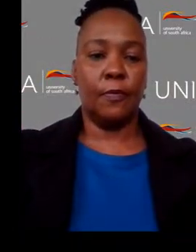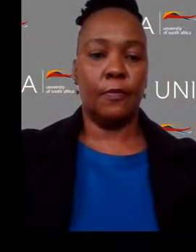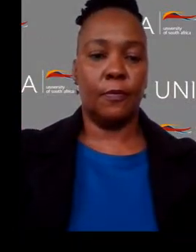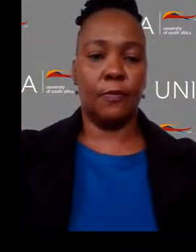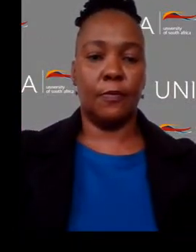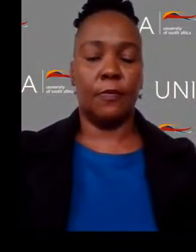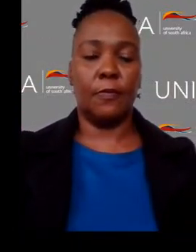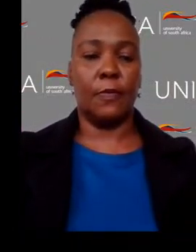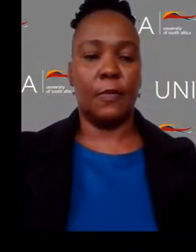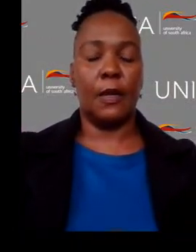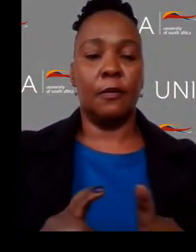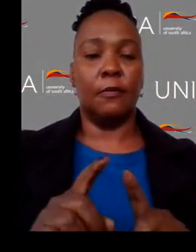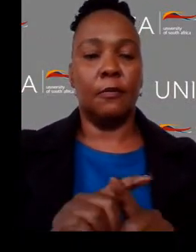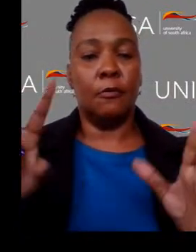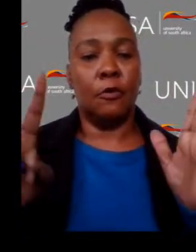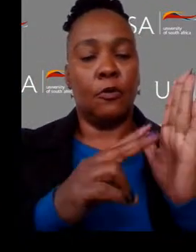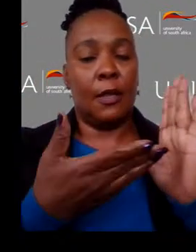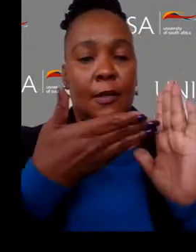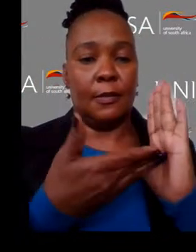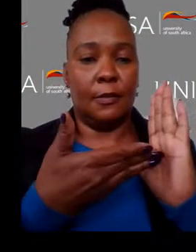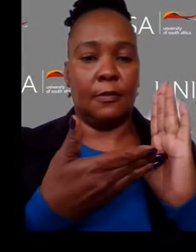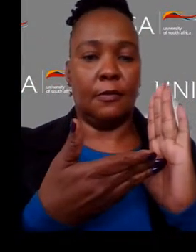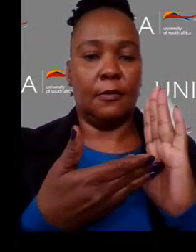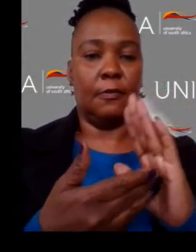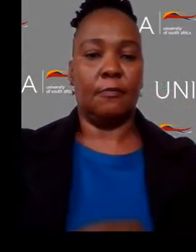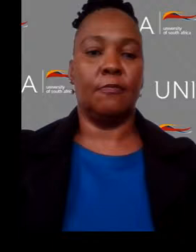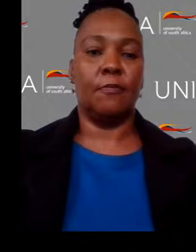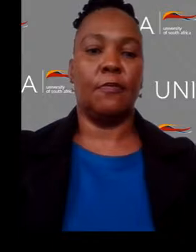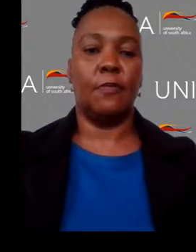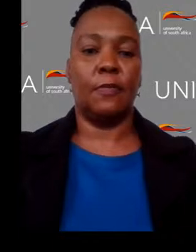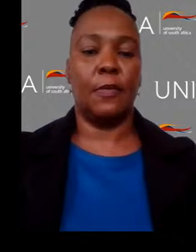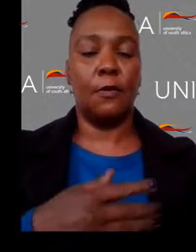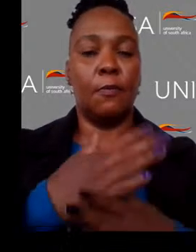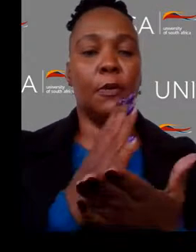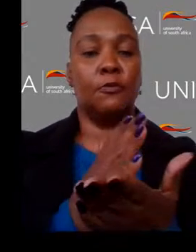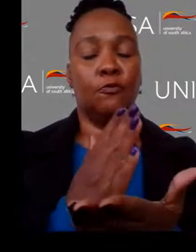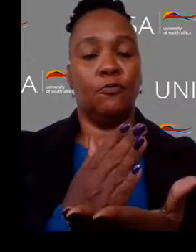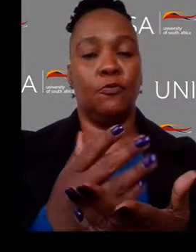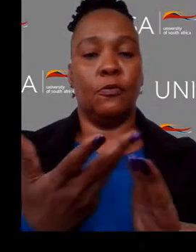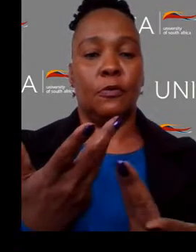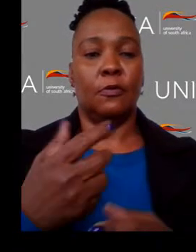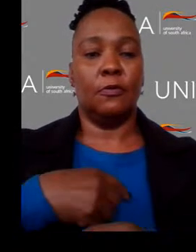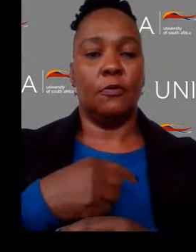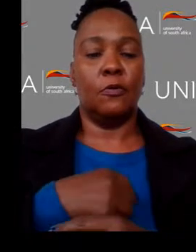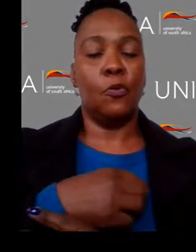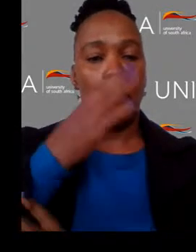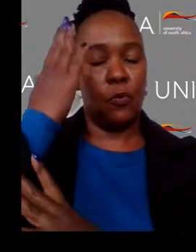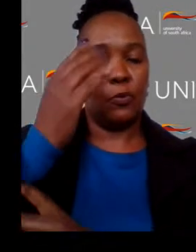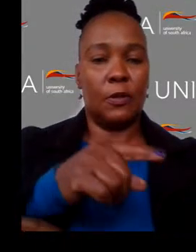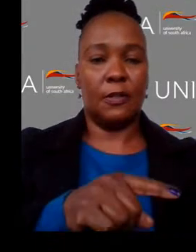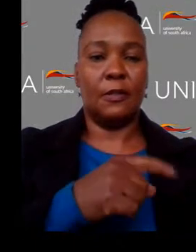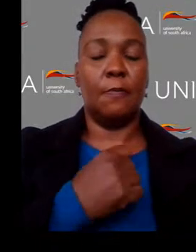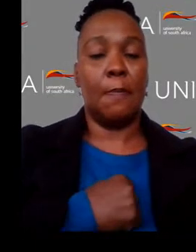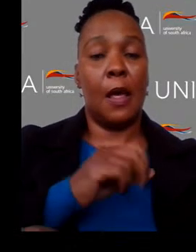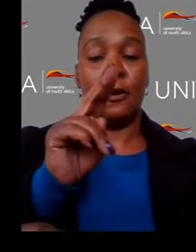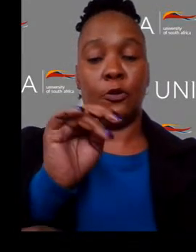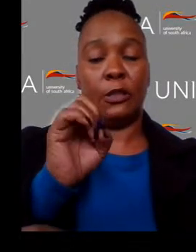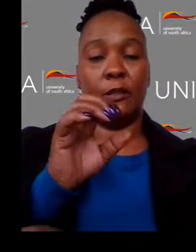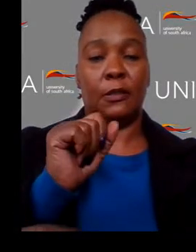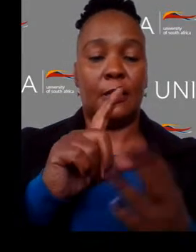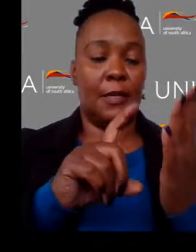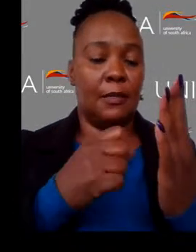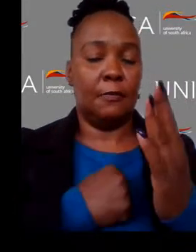So let's just have a look at the steps quickly, just to make sure that you are familiar with them. So on myUNISA, click on